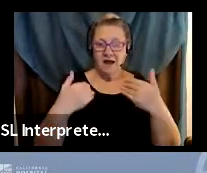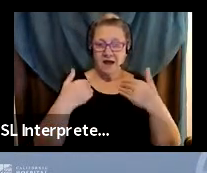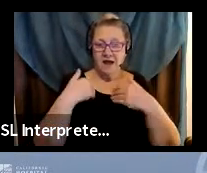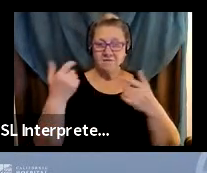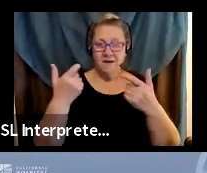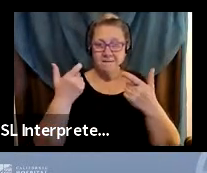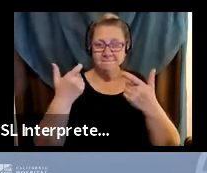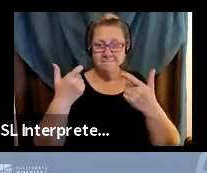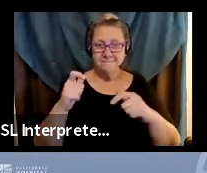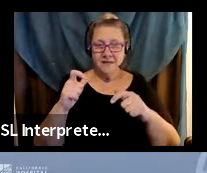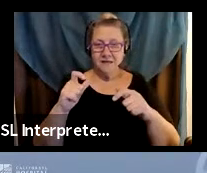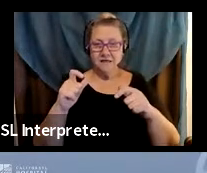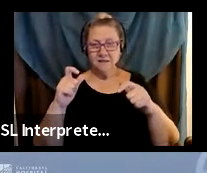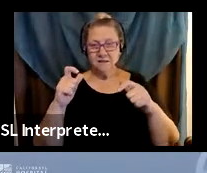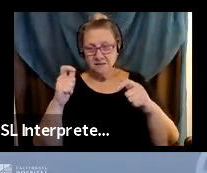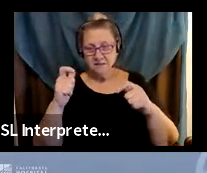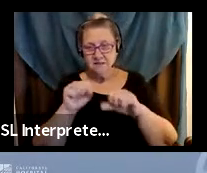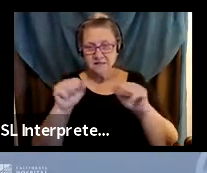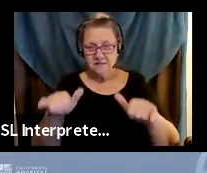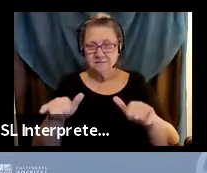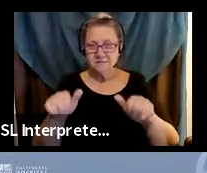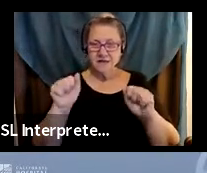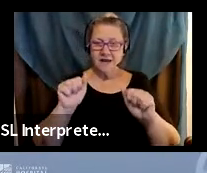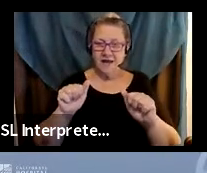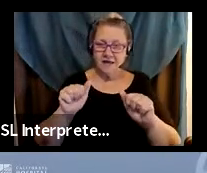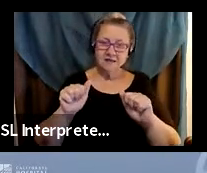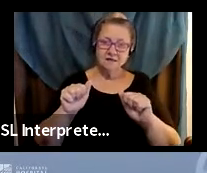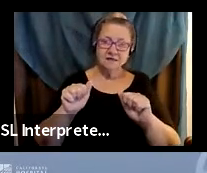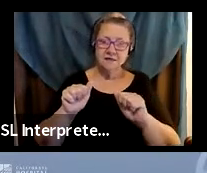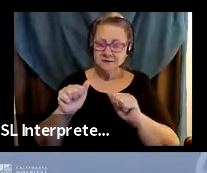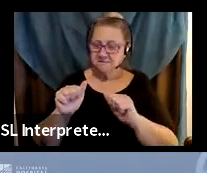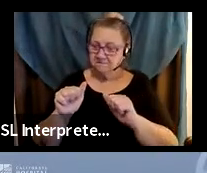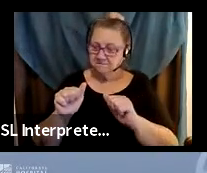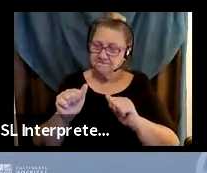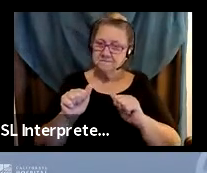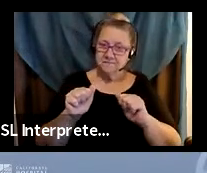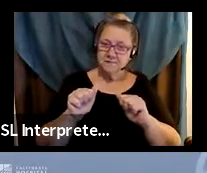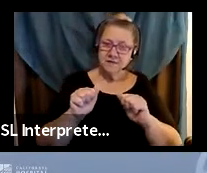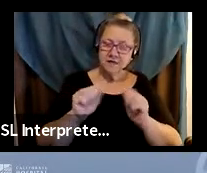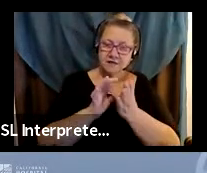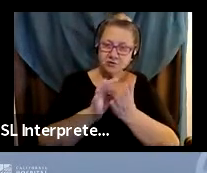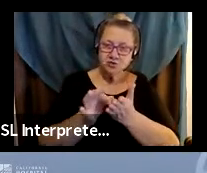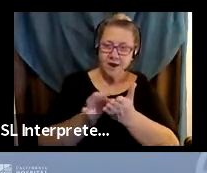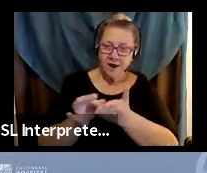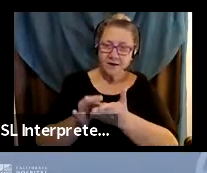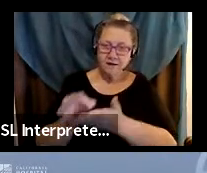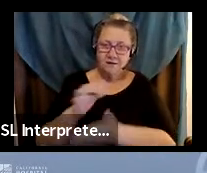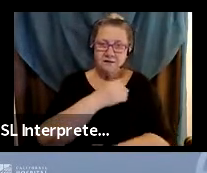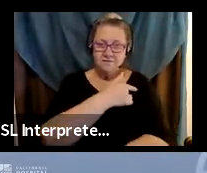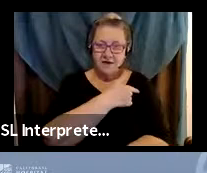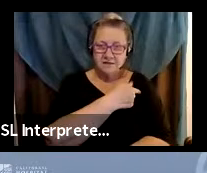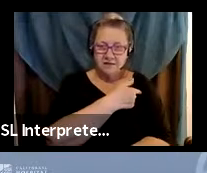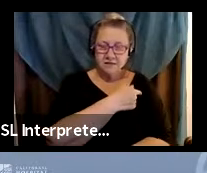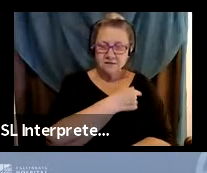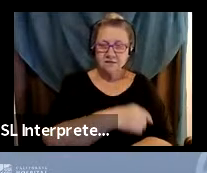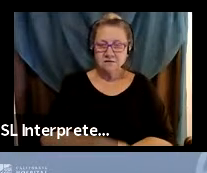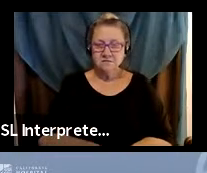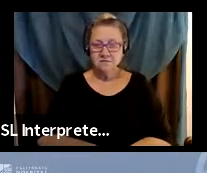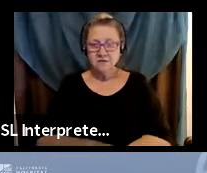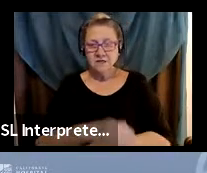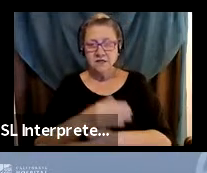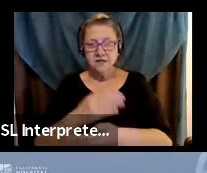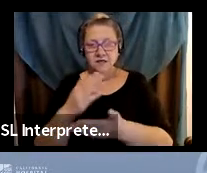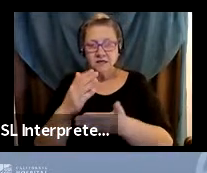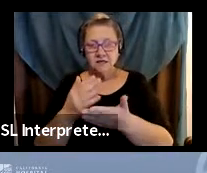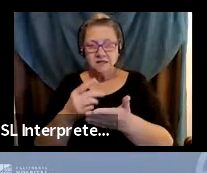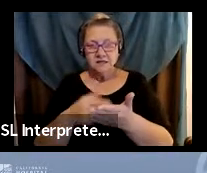many of the certainly small providers might be able to do data entry separately and might be able to look and have access, but it's not integrated into the